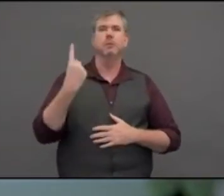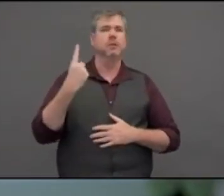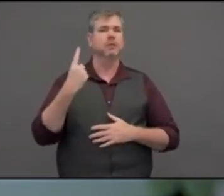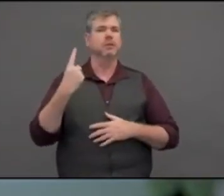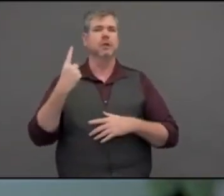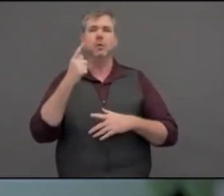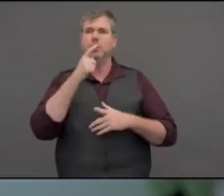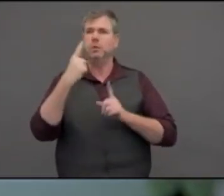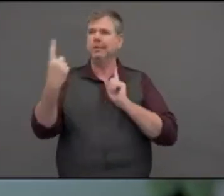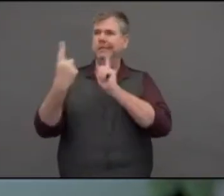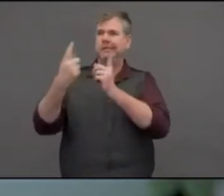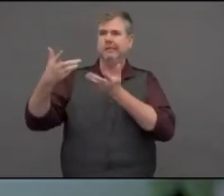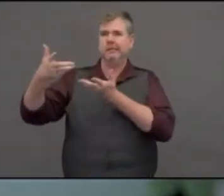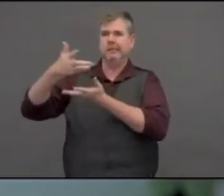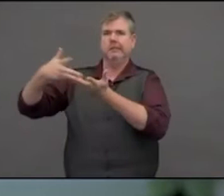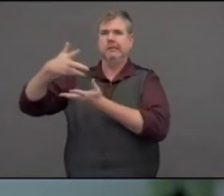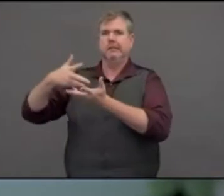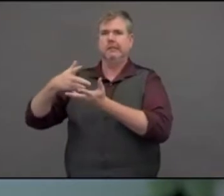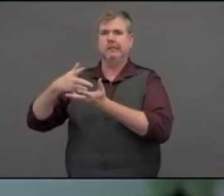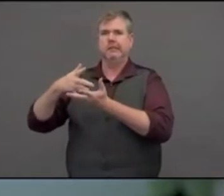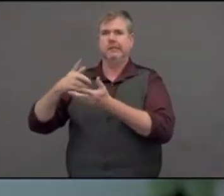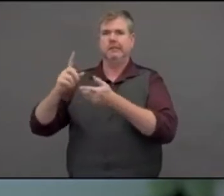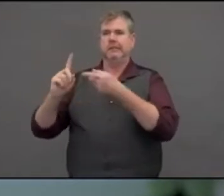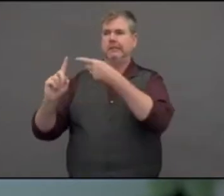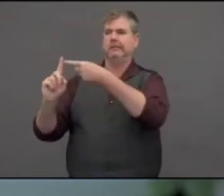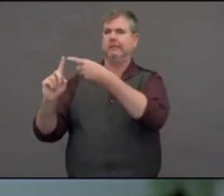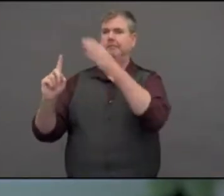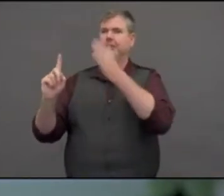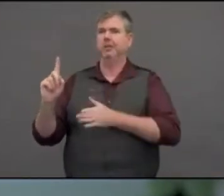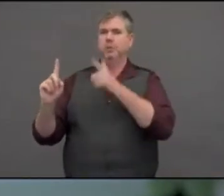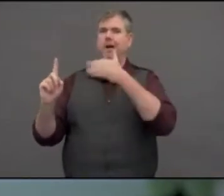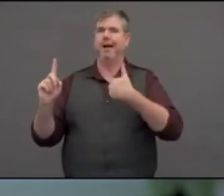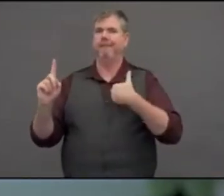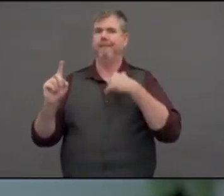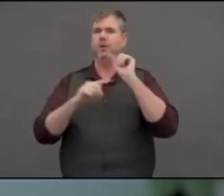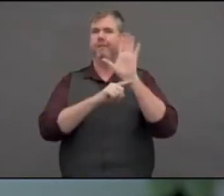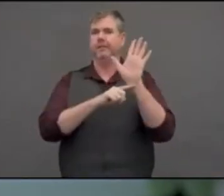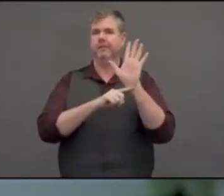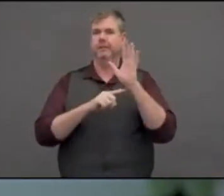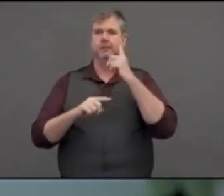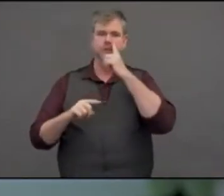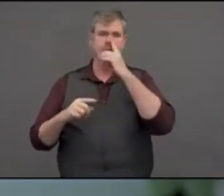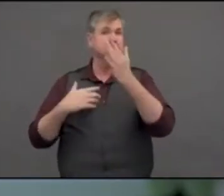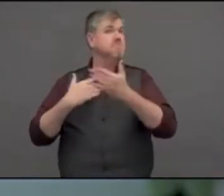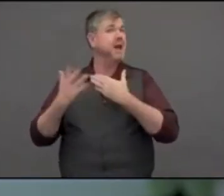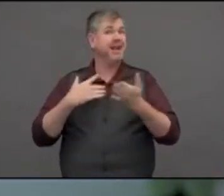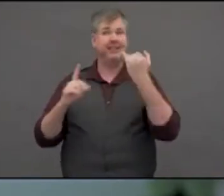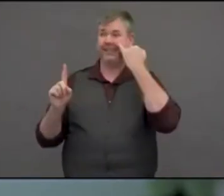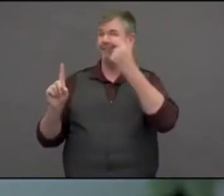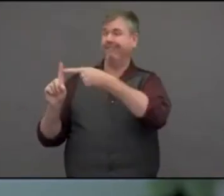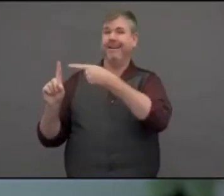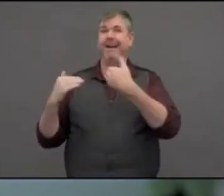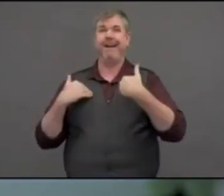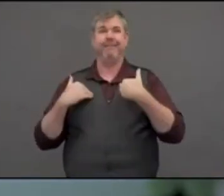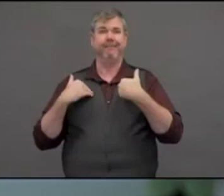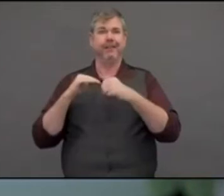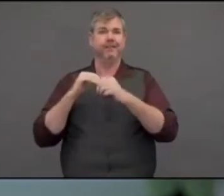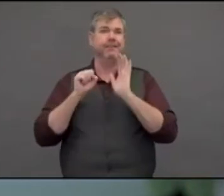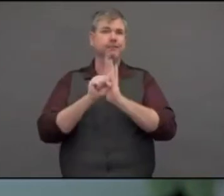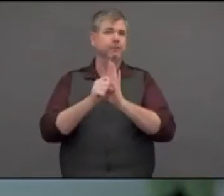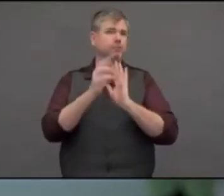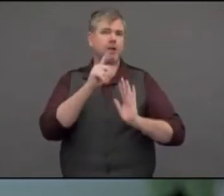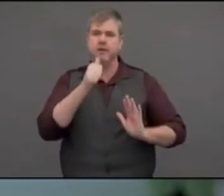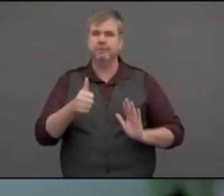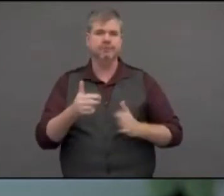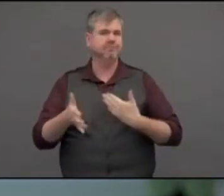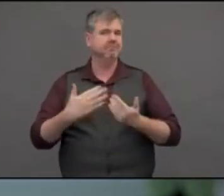with a case, whether or not they have symptoms. And by the way, there was recent controversy around some CDC